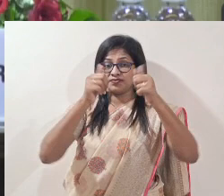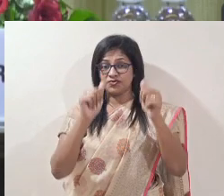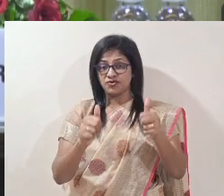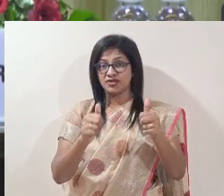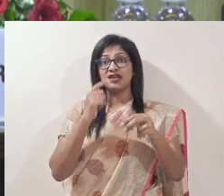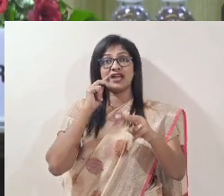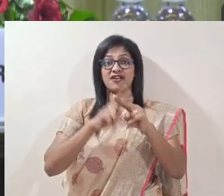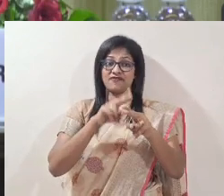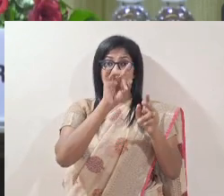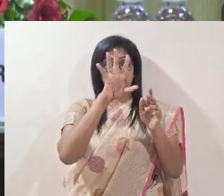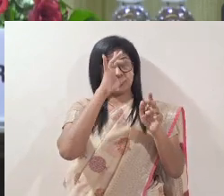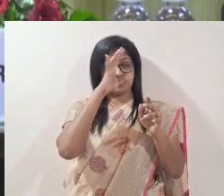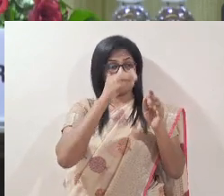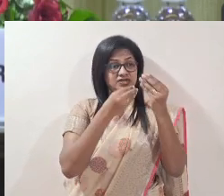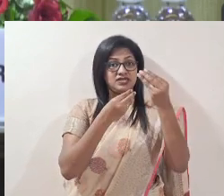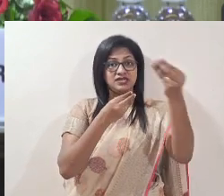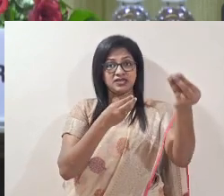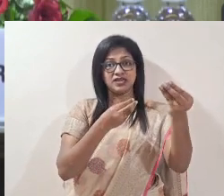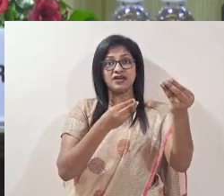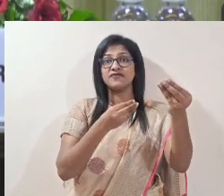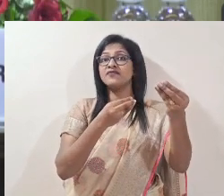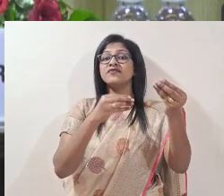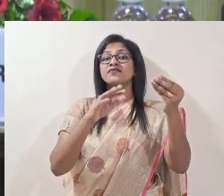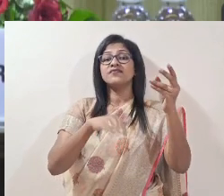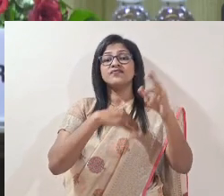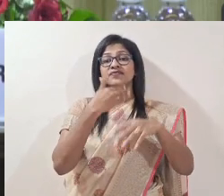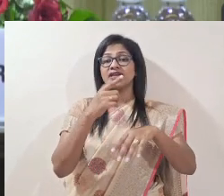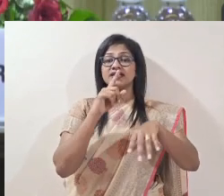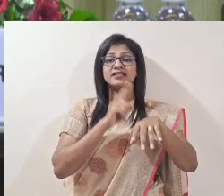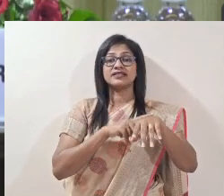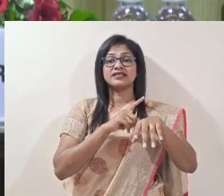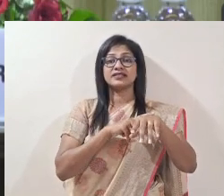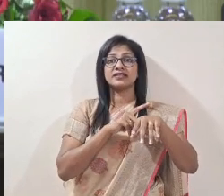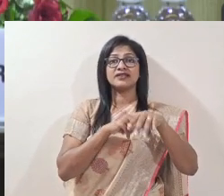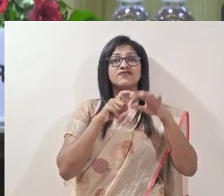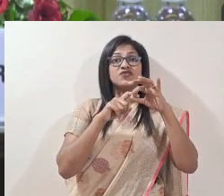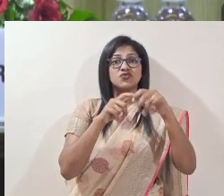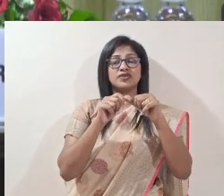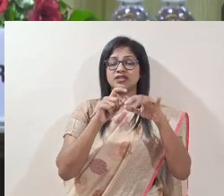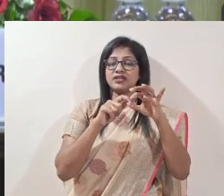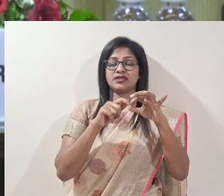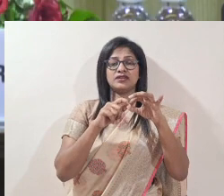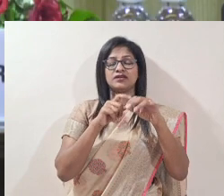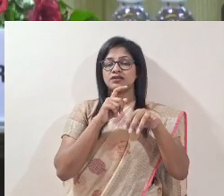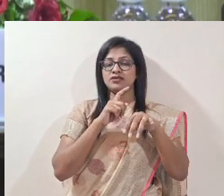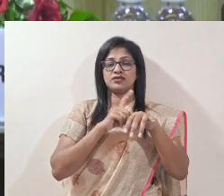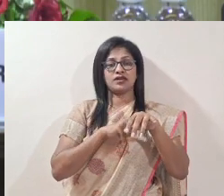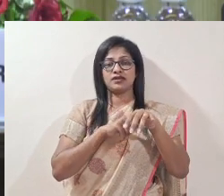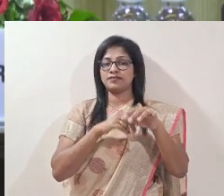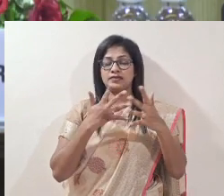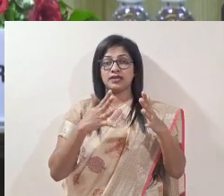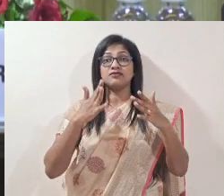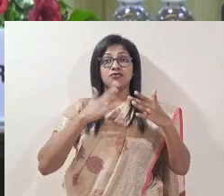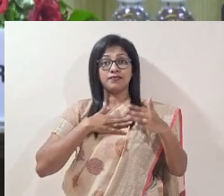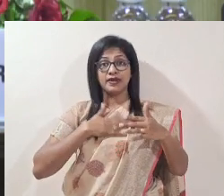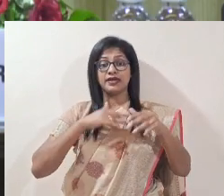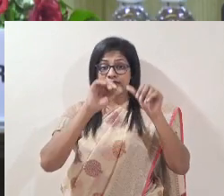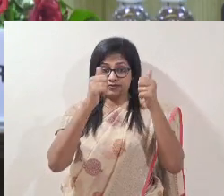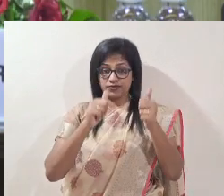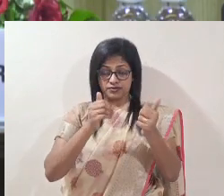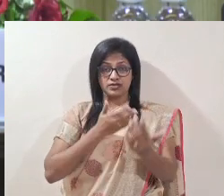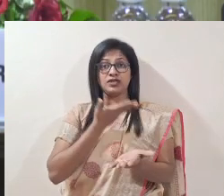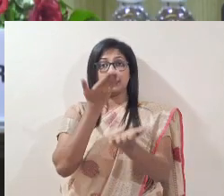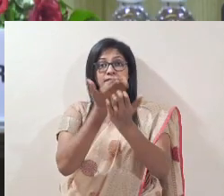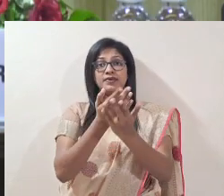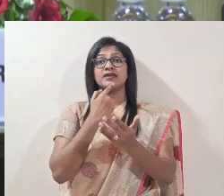15 minutes at a stretch, we'll not have any time left out for question answering. So my model